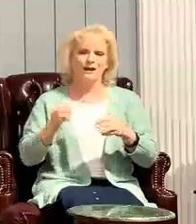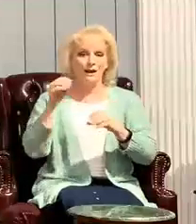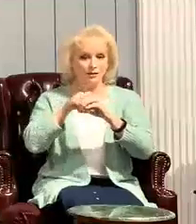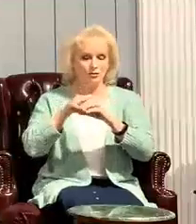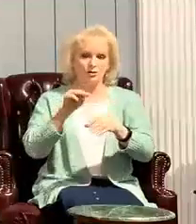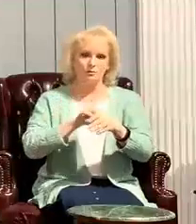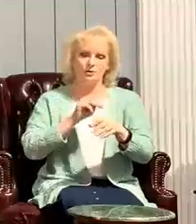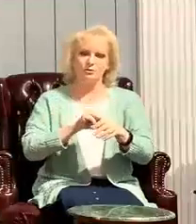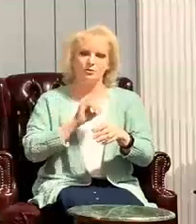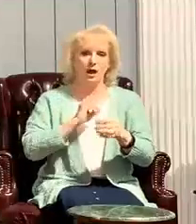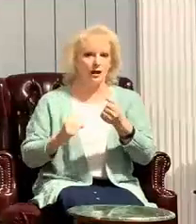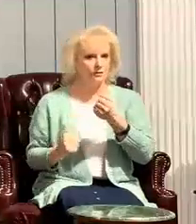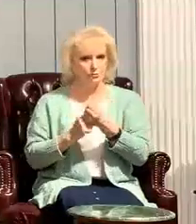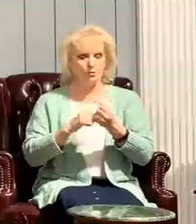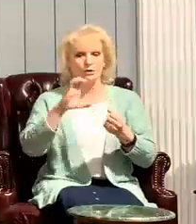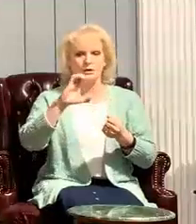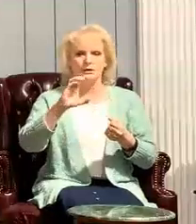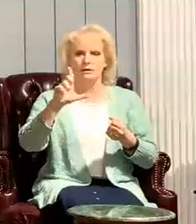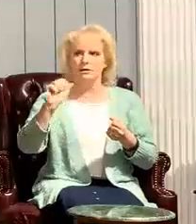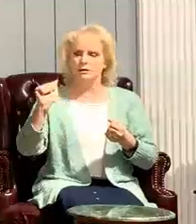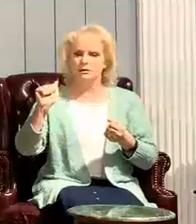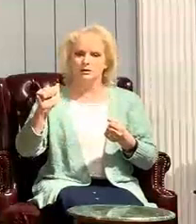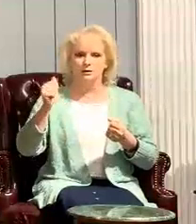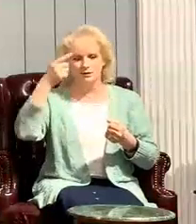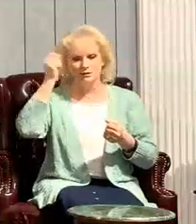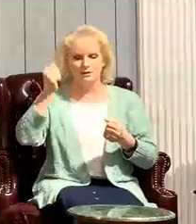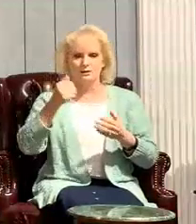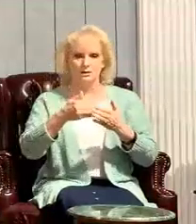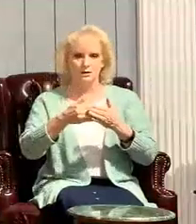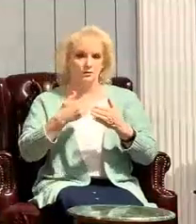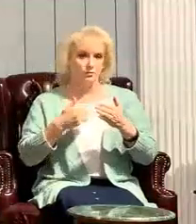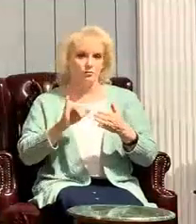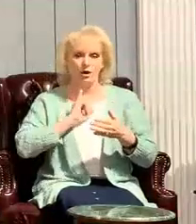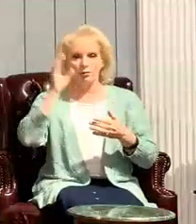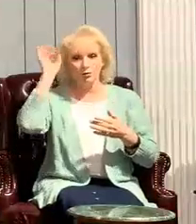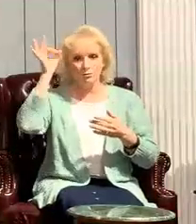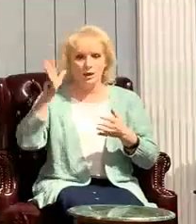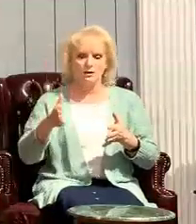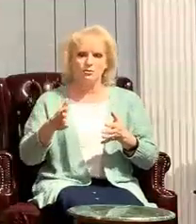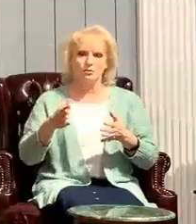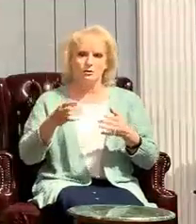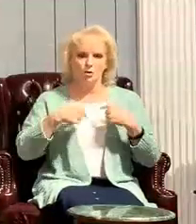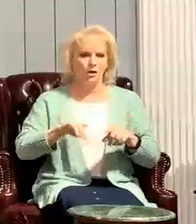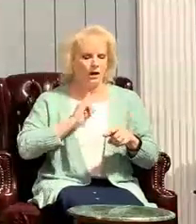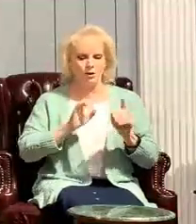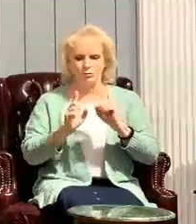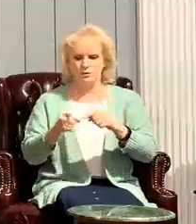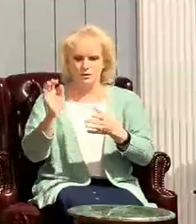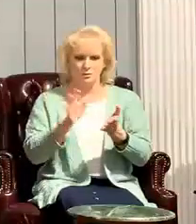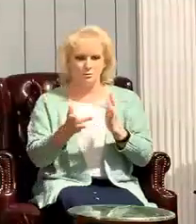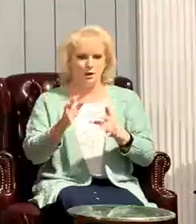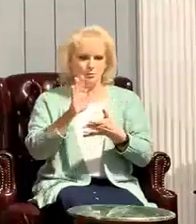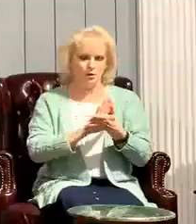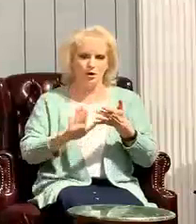So I have supported the Christian Law Association since even before I was a pastor. And while I was going to Bible college, we